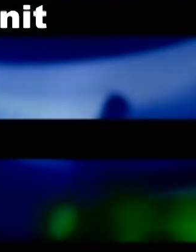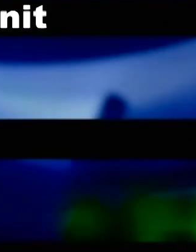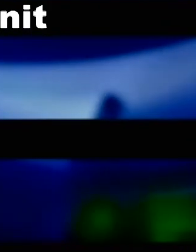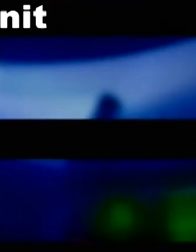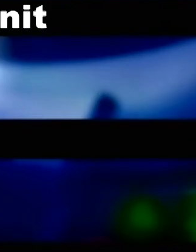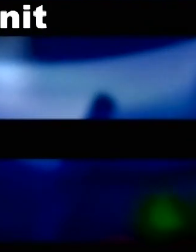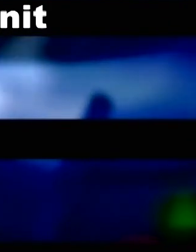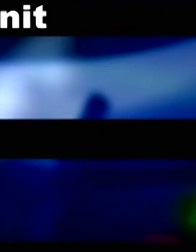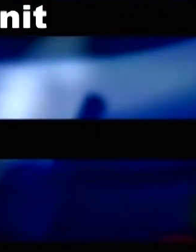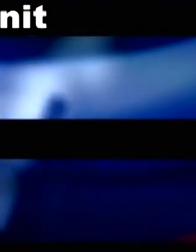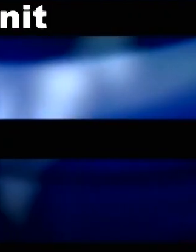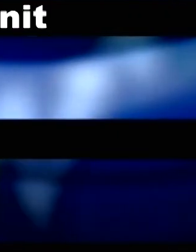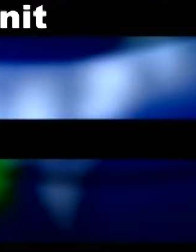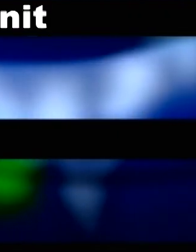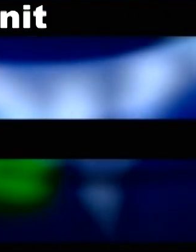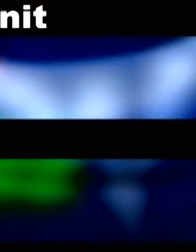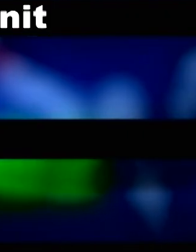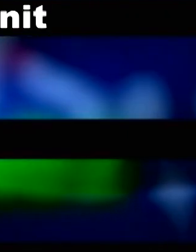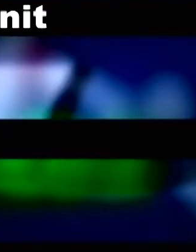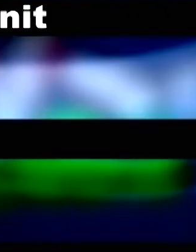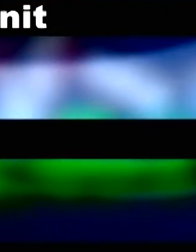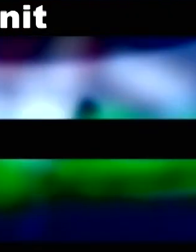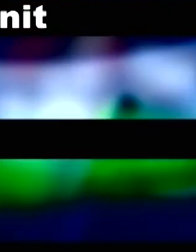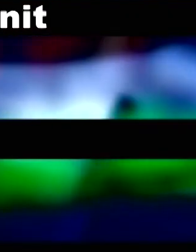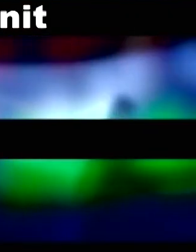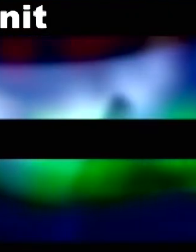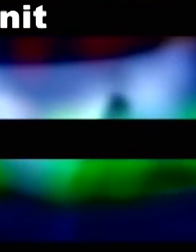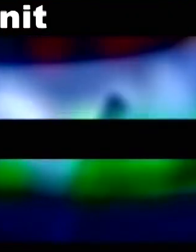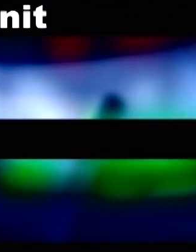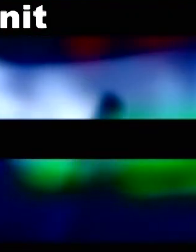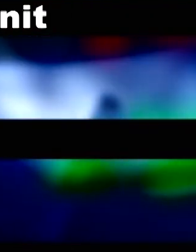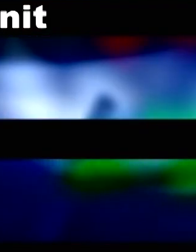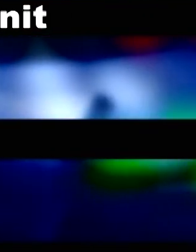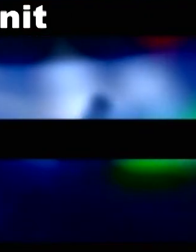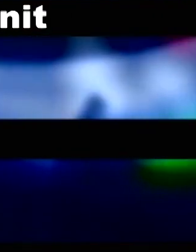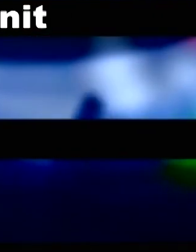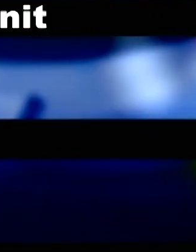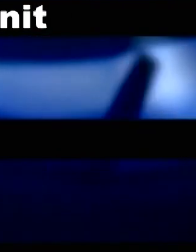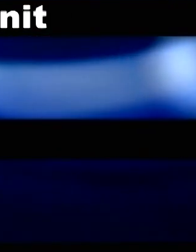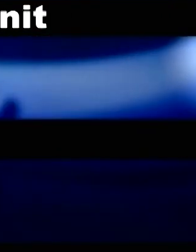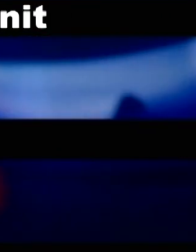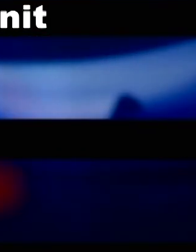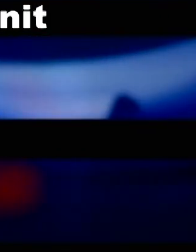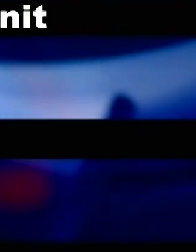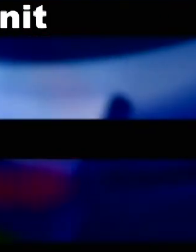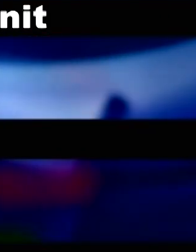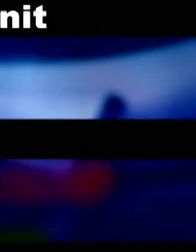the volume leader, trading 5,000 shares at 60 cents each.